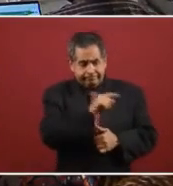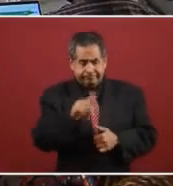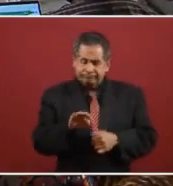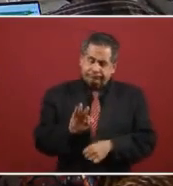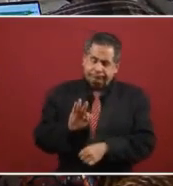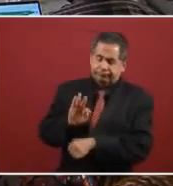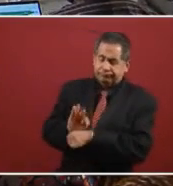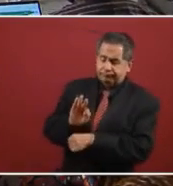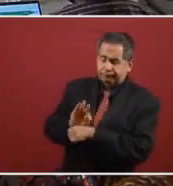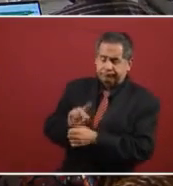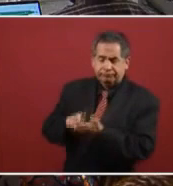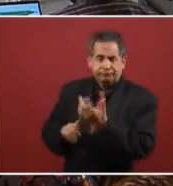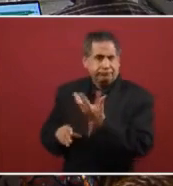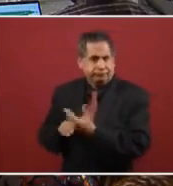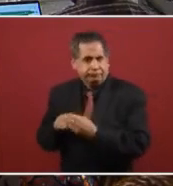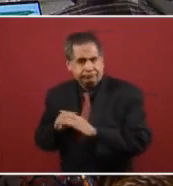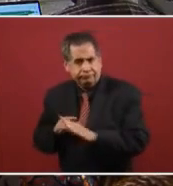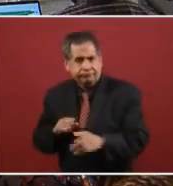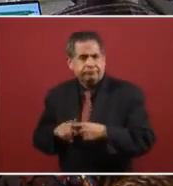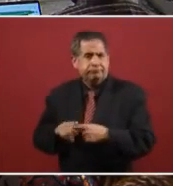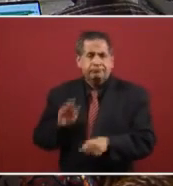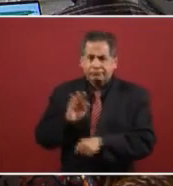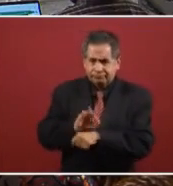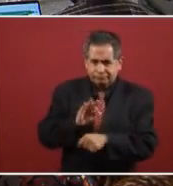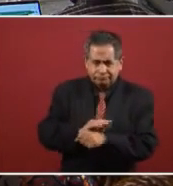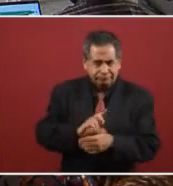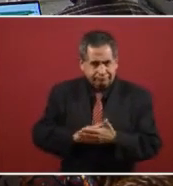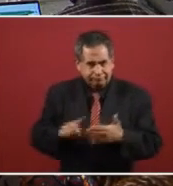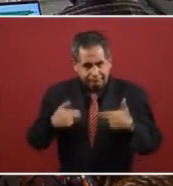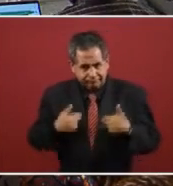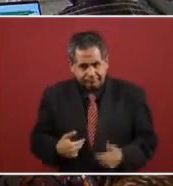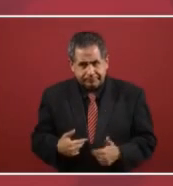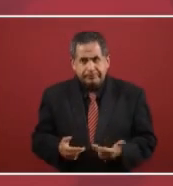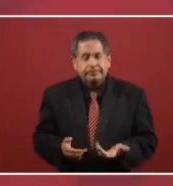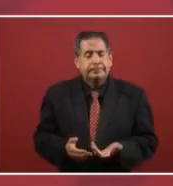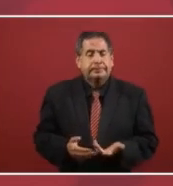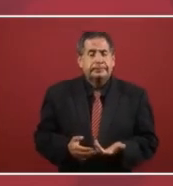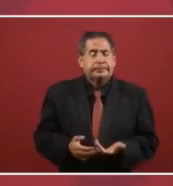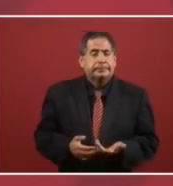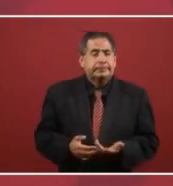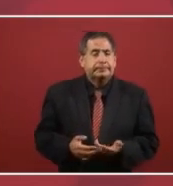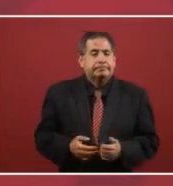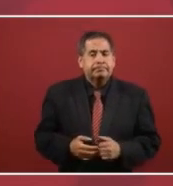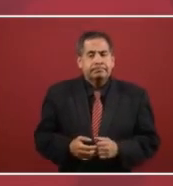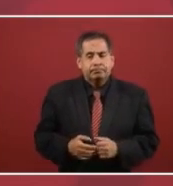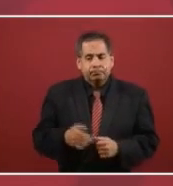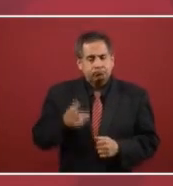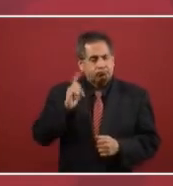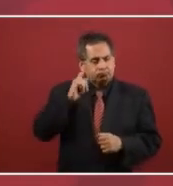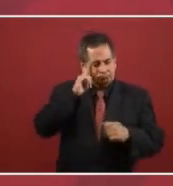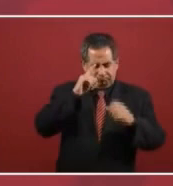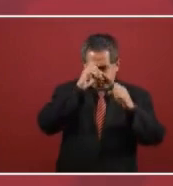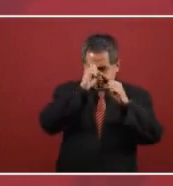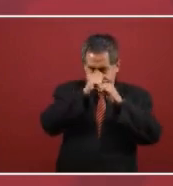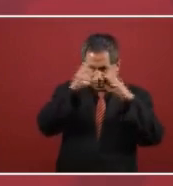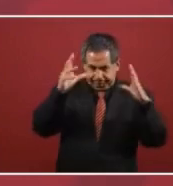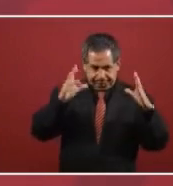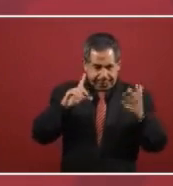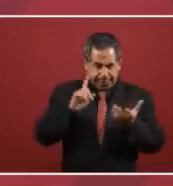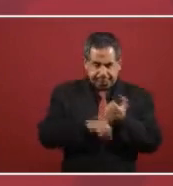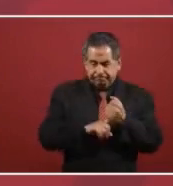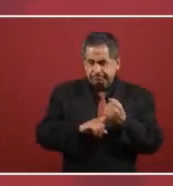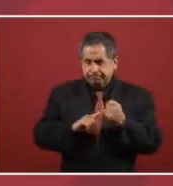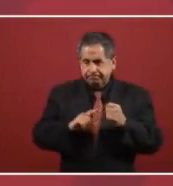that are migrantes, defending the los que defienden los migrants, derechos humanos, the ones that defend human rights, tuviesen una visión they should have a